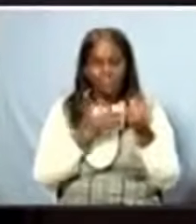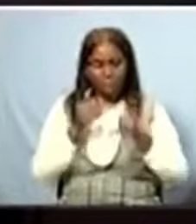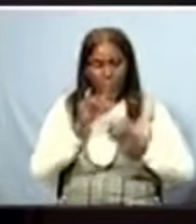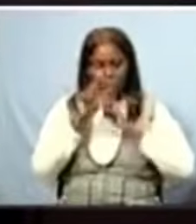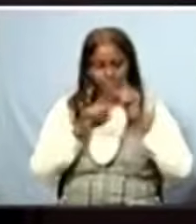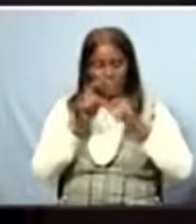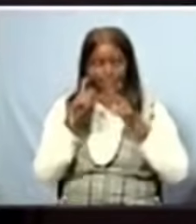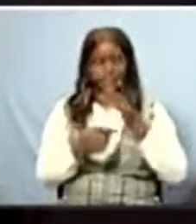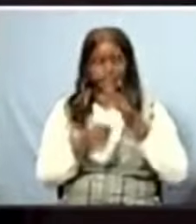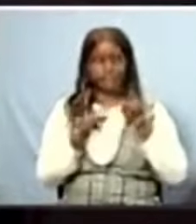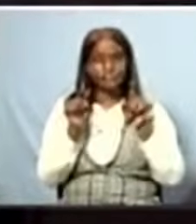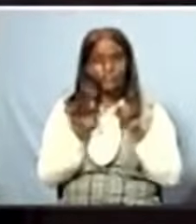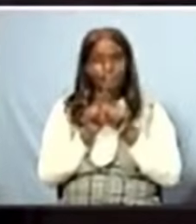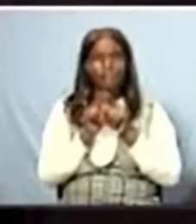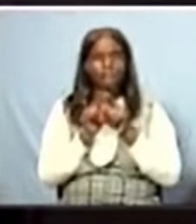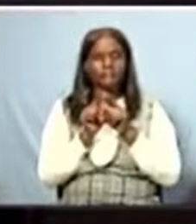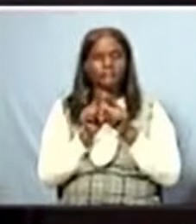is,